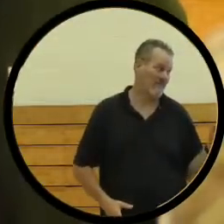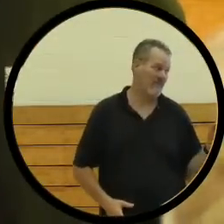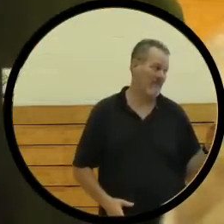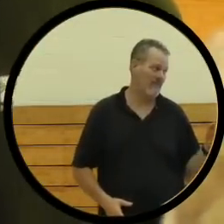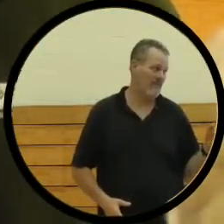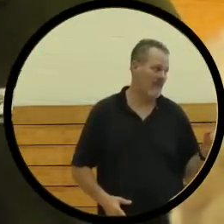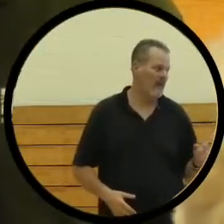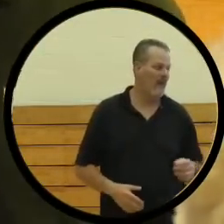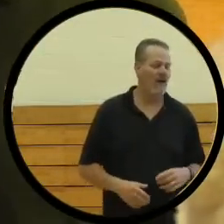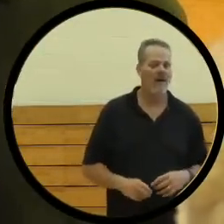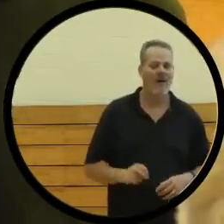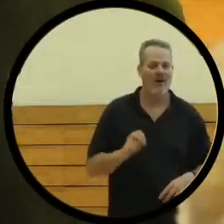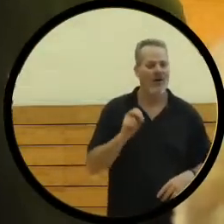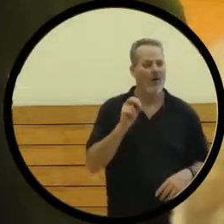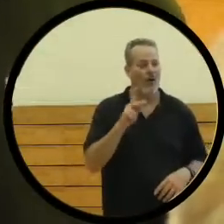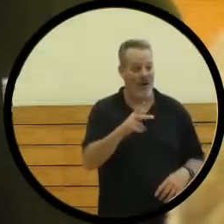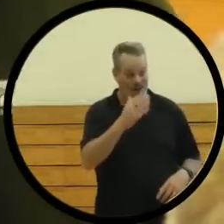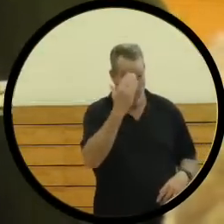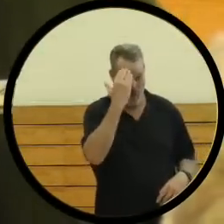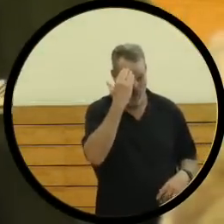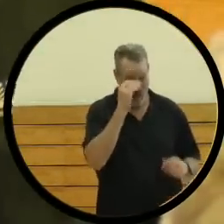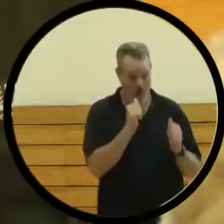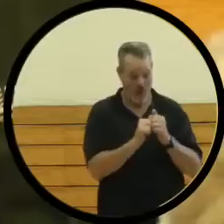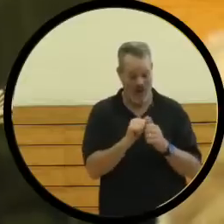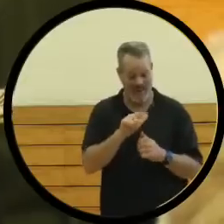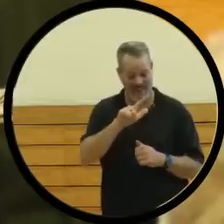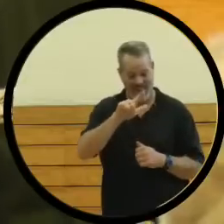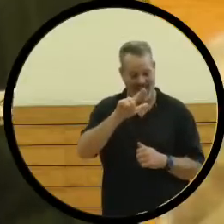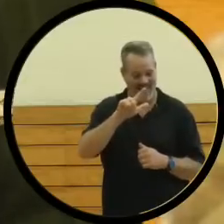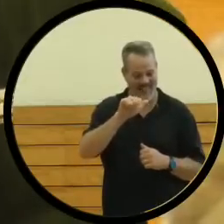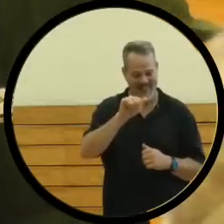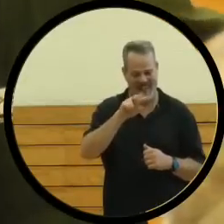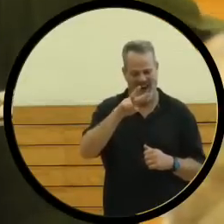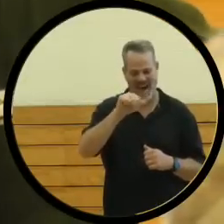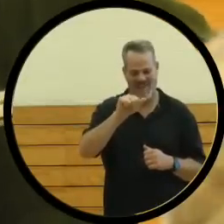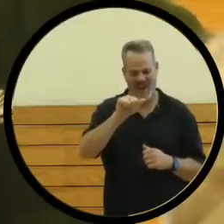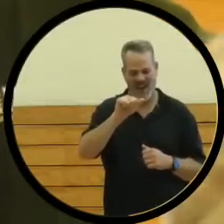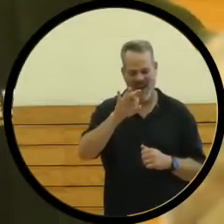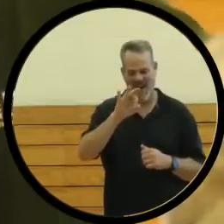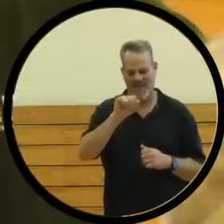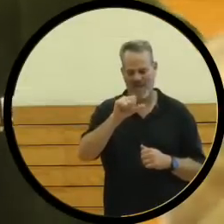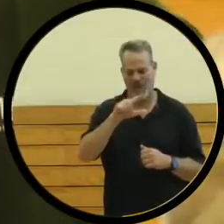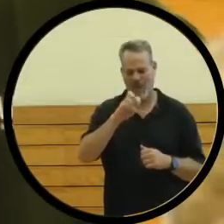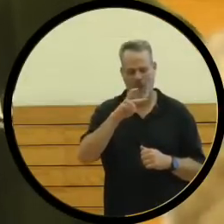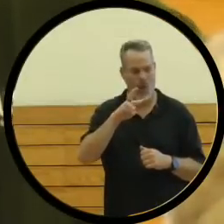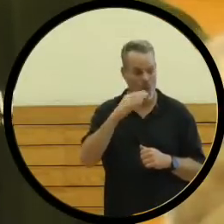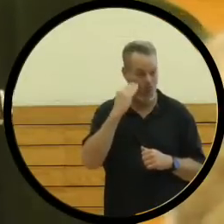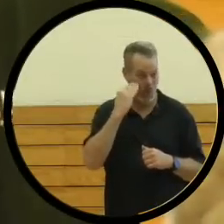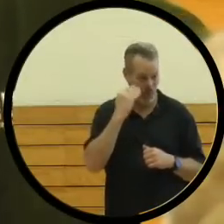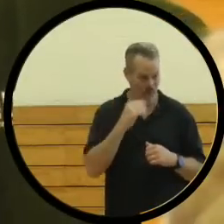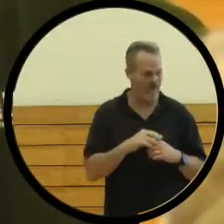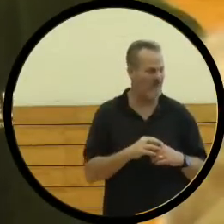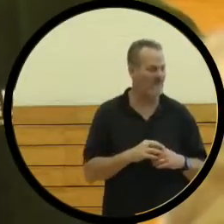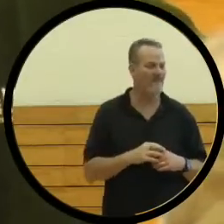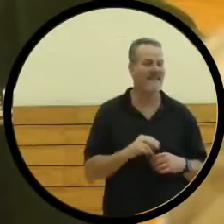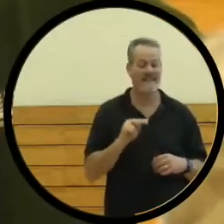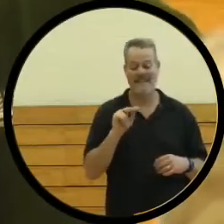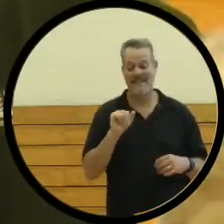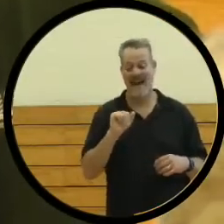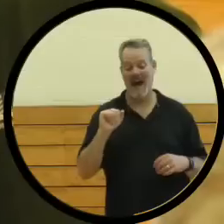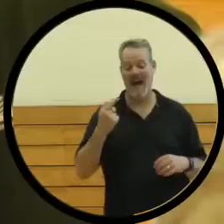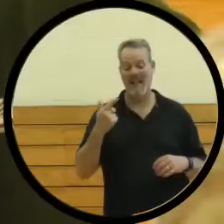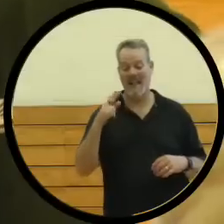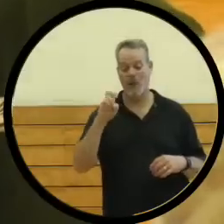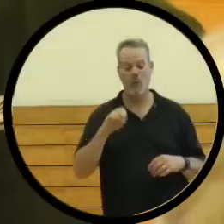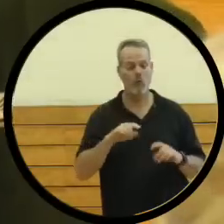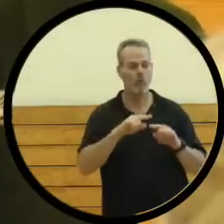As long as you have the expert, you might as well hear it straight from the expert. Thank you. Okay, you familiar with the lava flow hazard zone map? Yeah. Nalehu is in zone